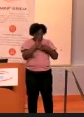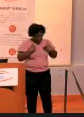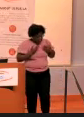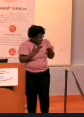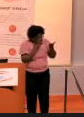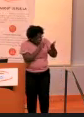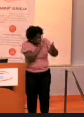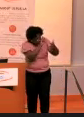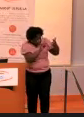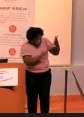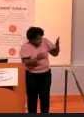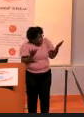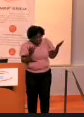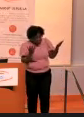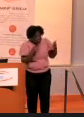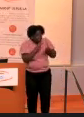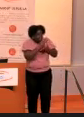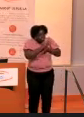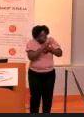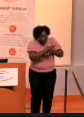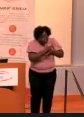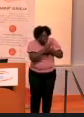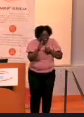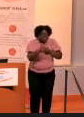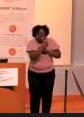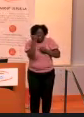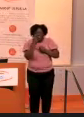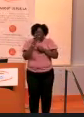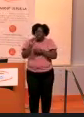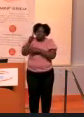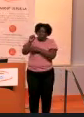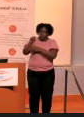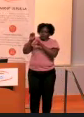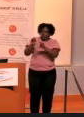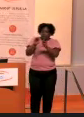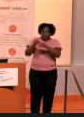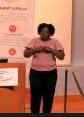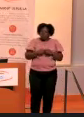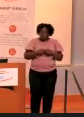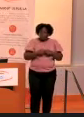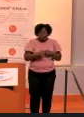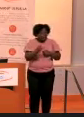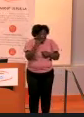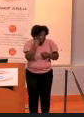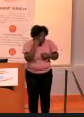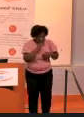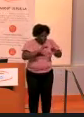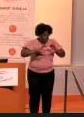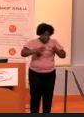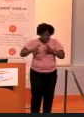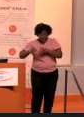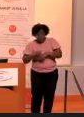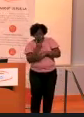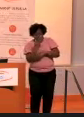recommendations other than focusing on treating the other aspects of lupus that are active. If you have class 3 or